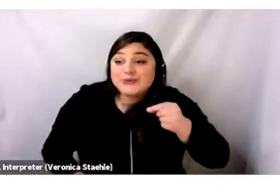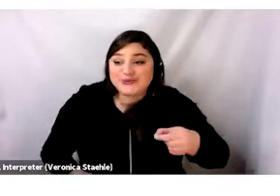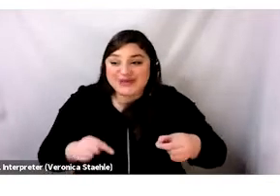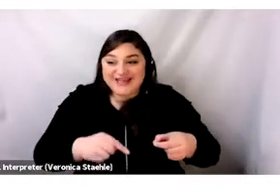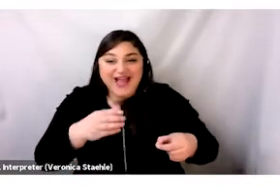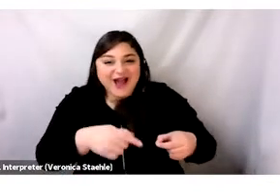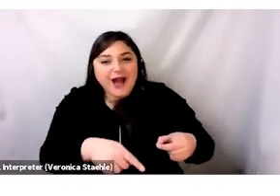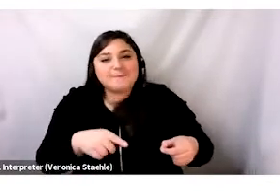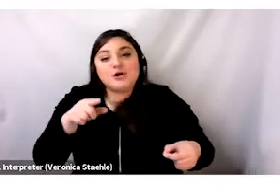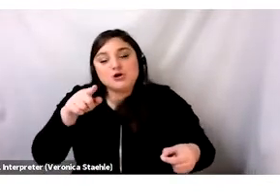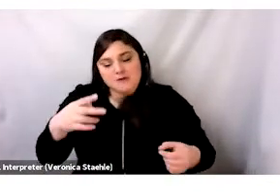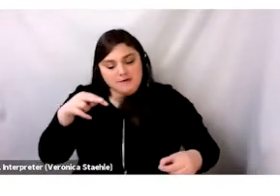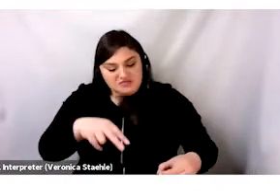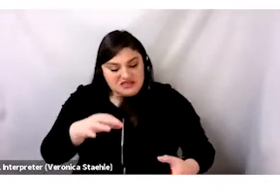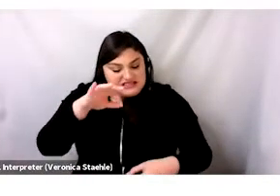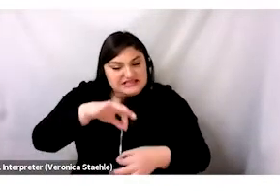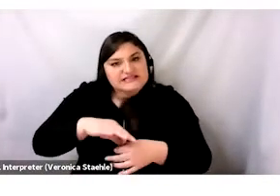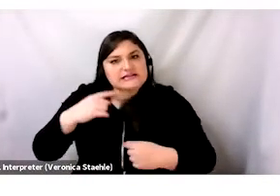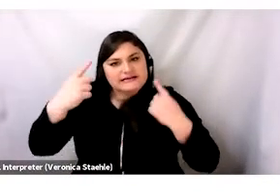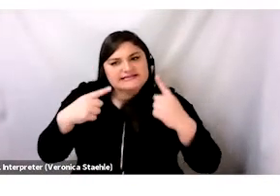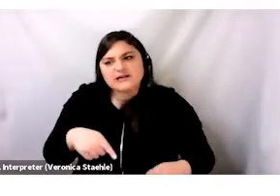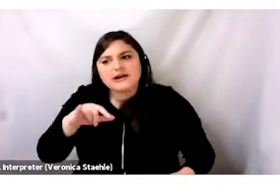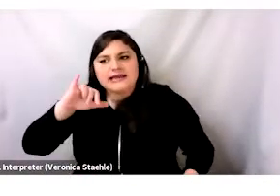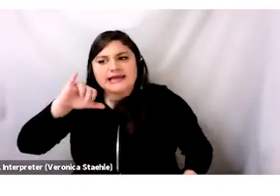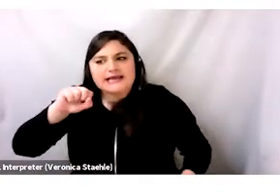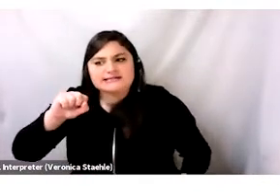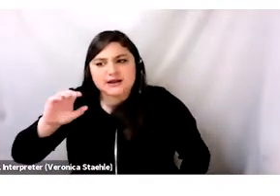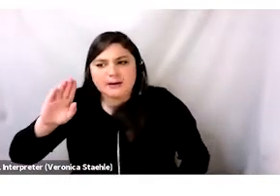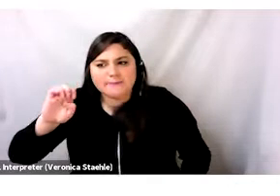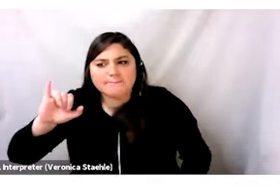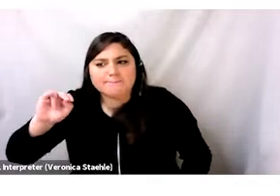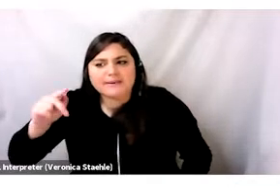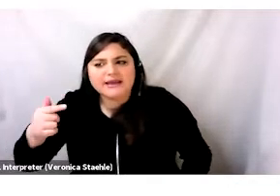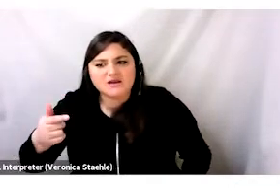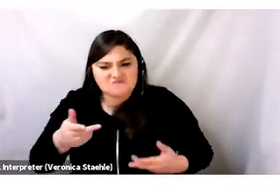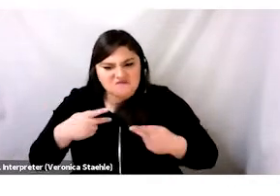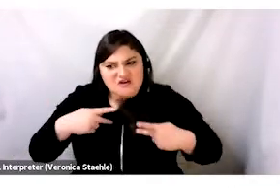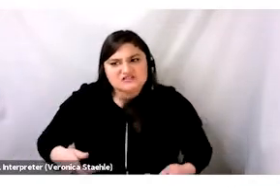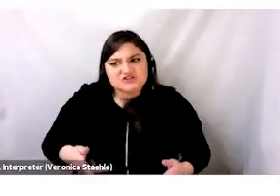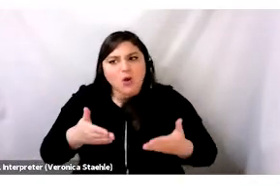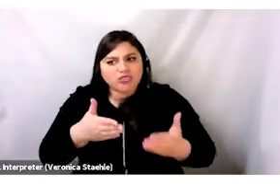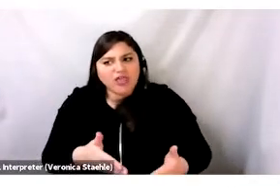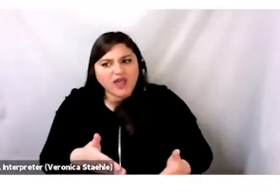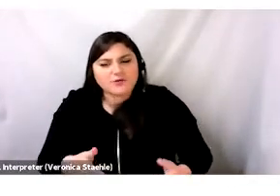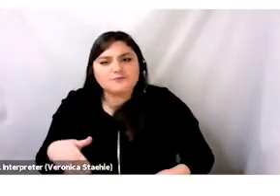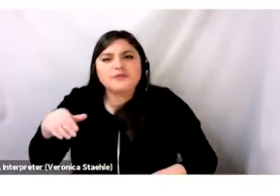one sense, kind of like quantum theory. However, that cup of tea also is